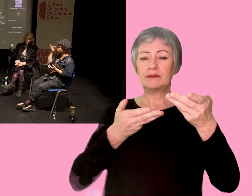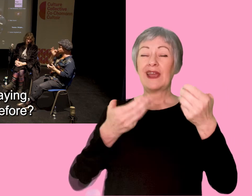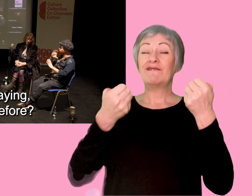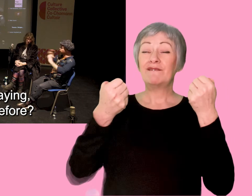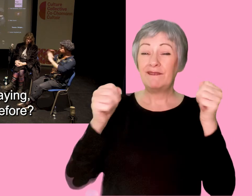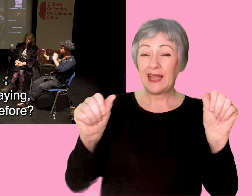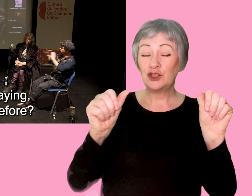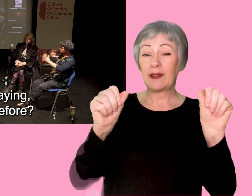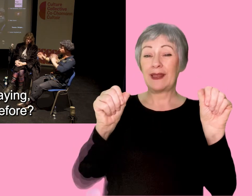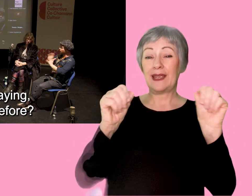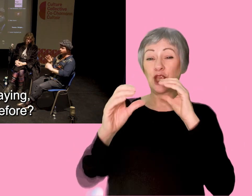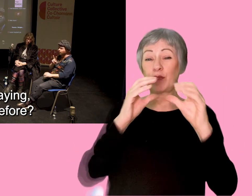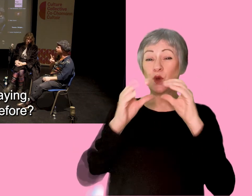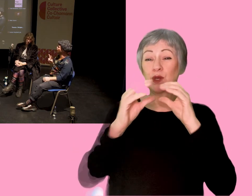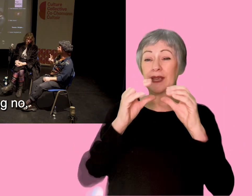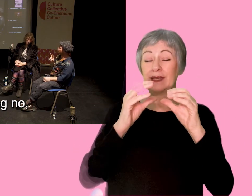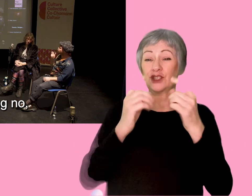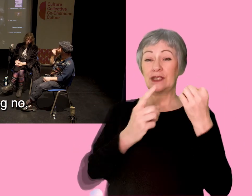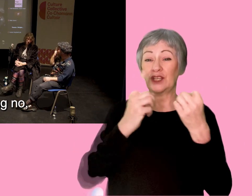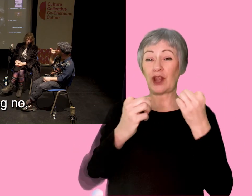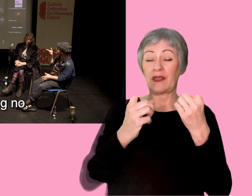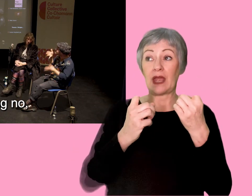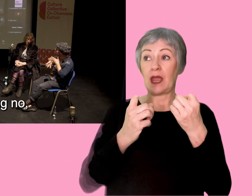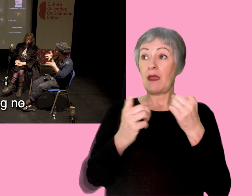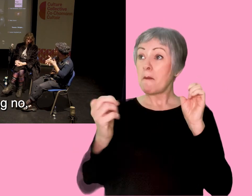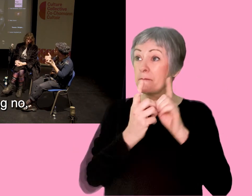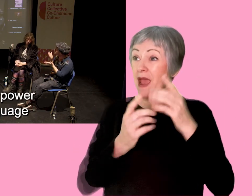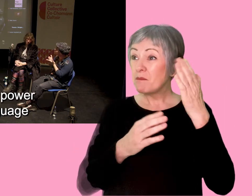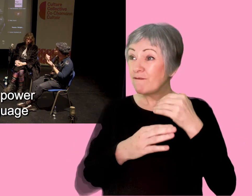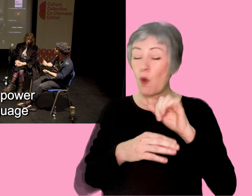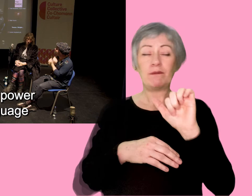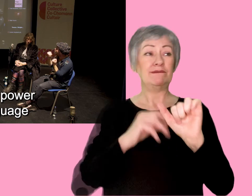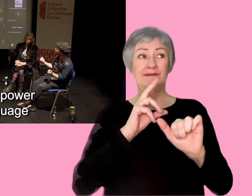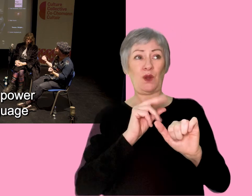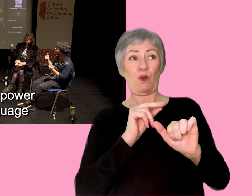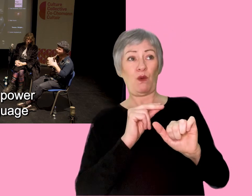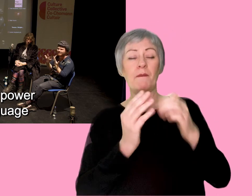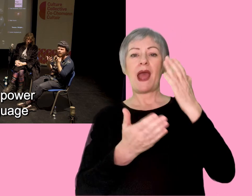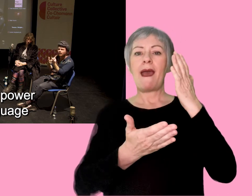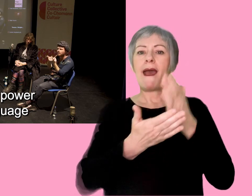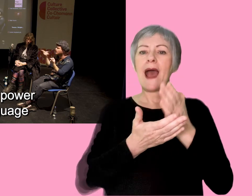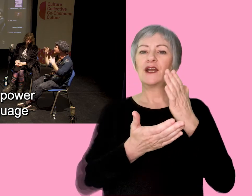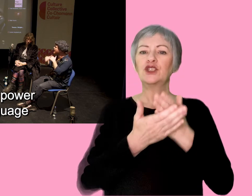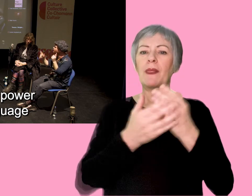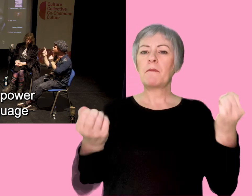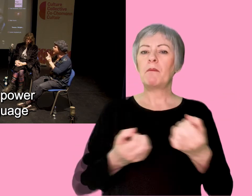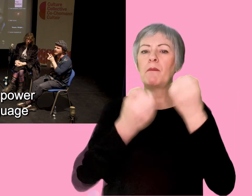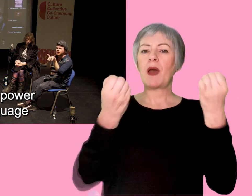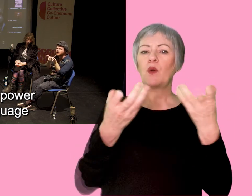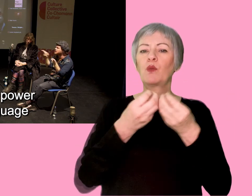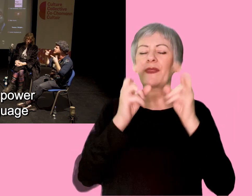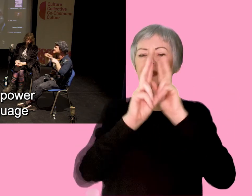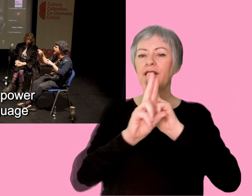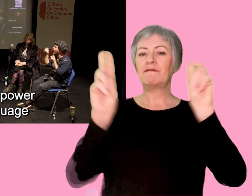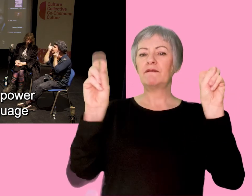each other. And people were saying, have you two met before? And we were saying, no. But actually, there is power within a